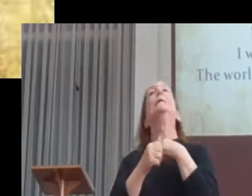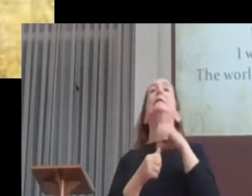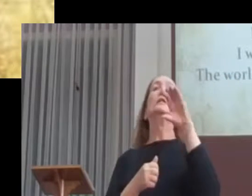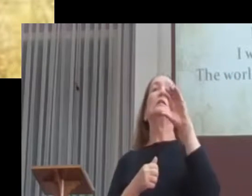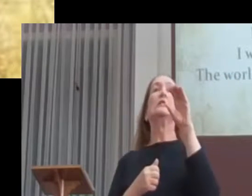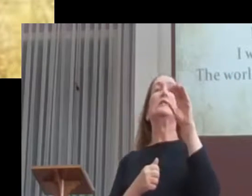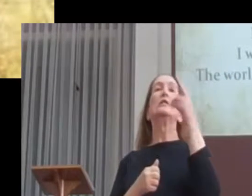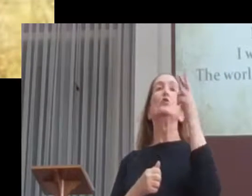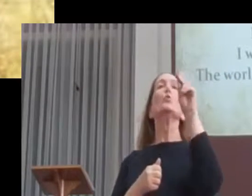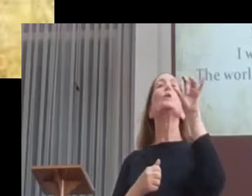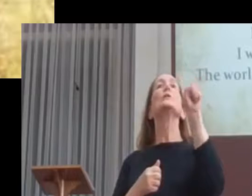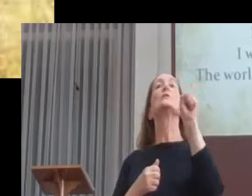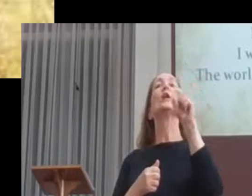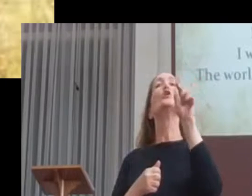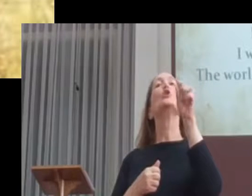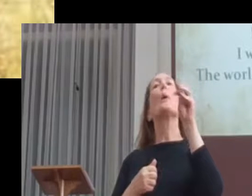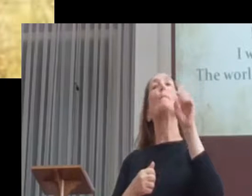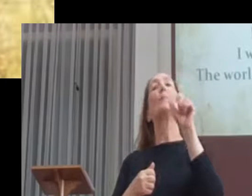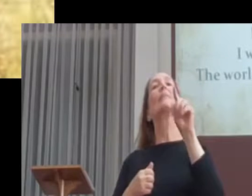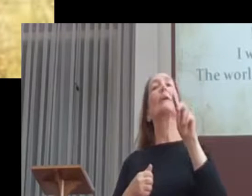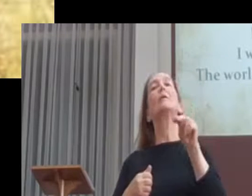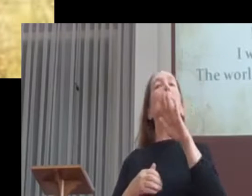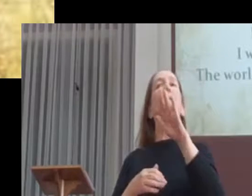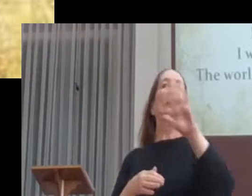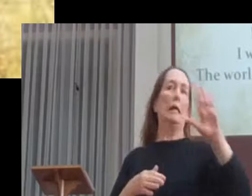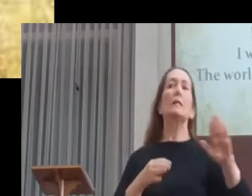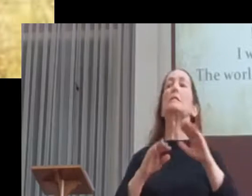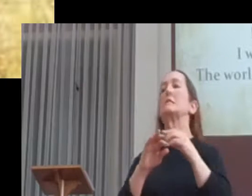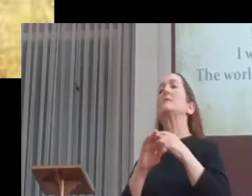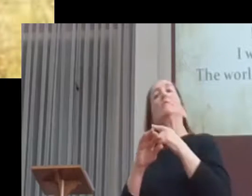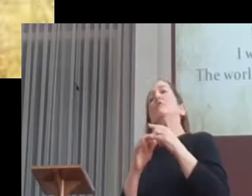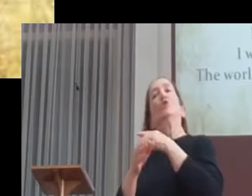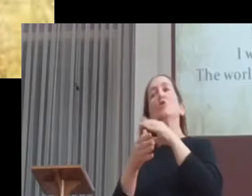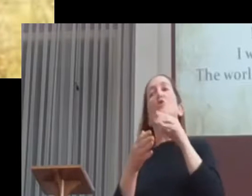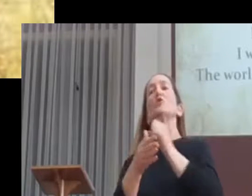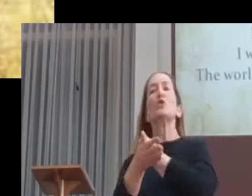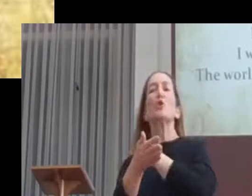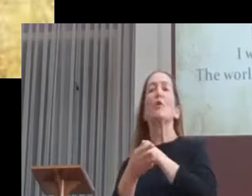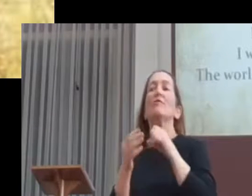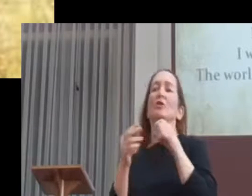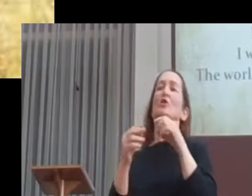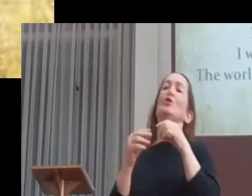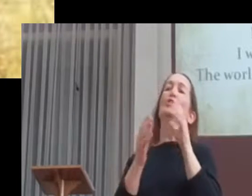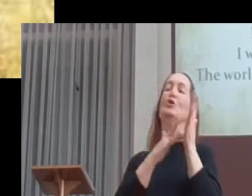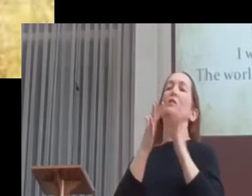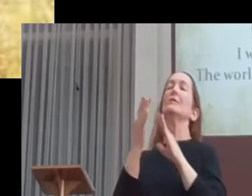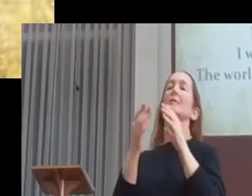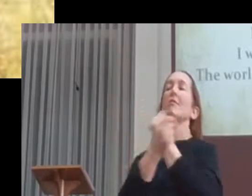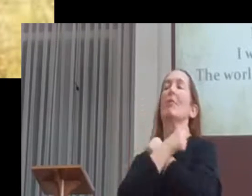I invite you to sing along with me. This is Chris Tomlin's version of Jesus Loves Me.